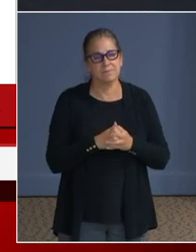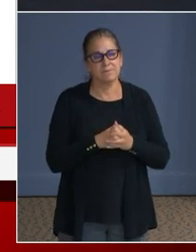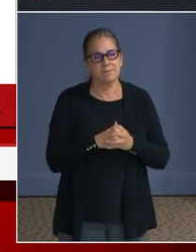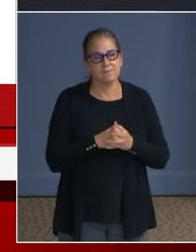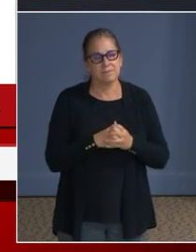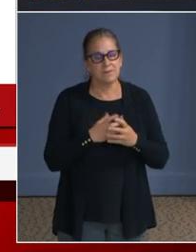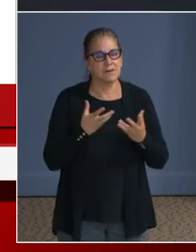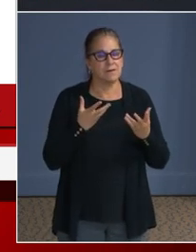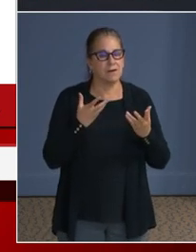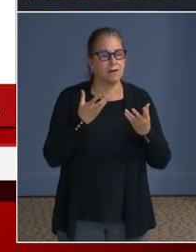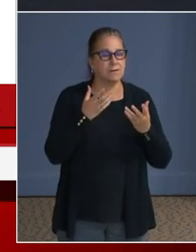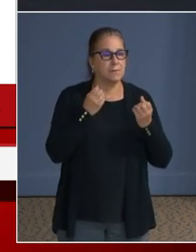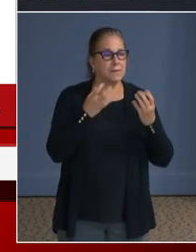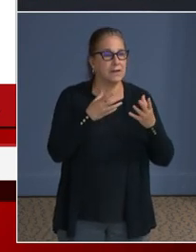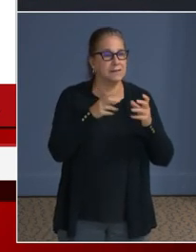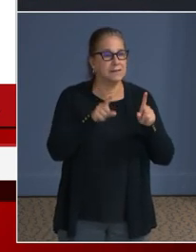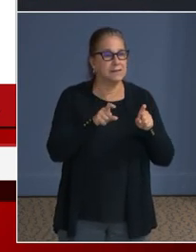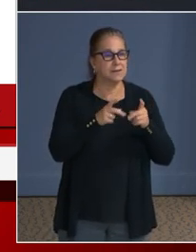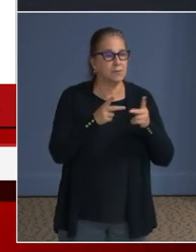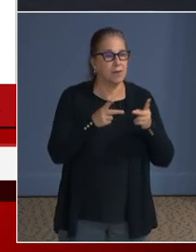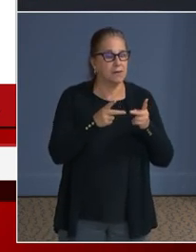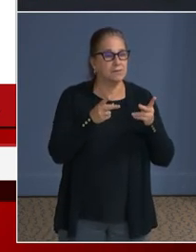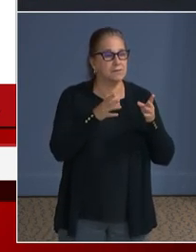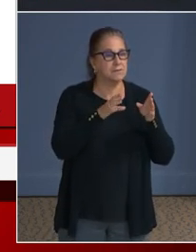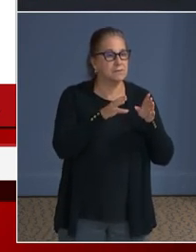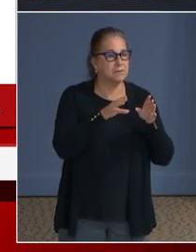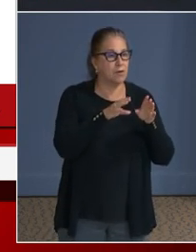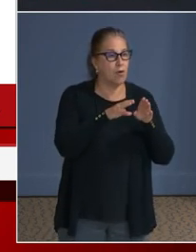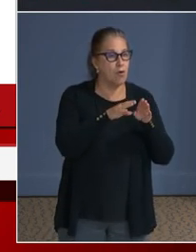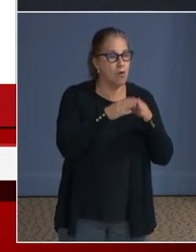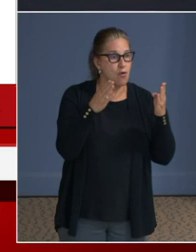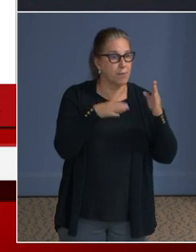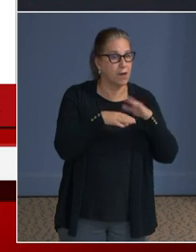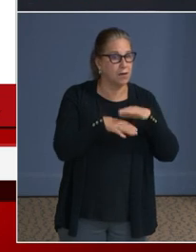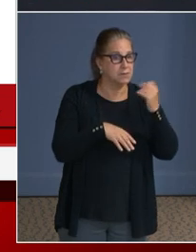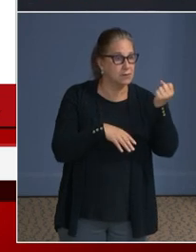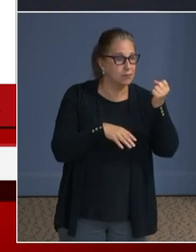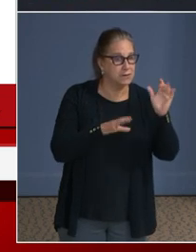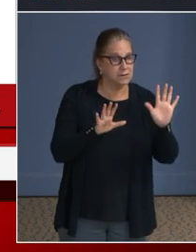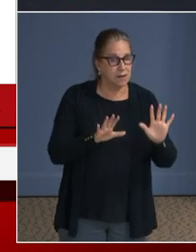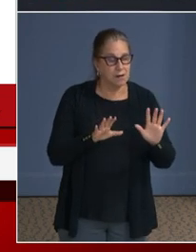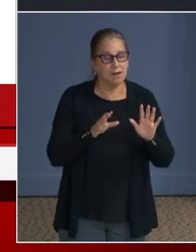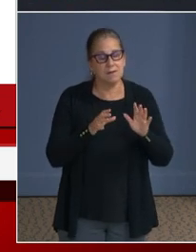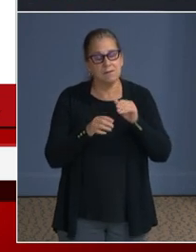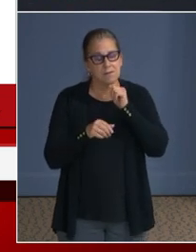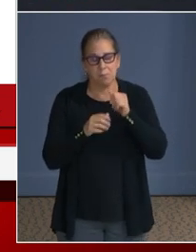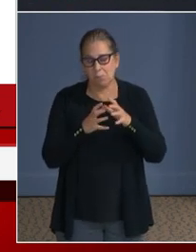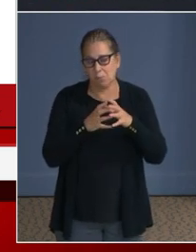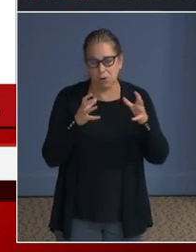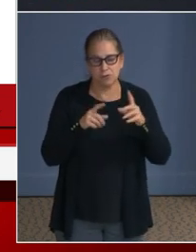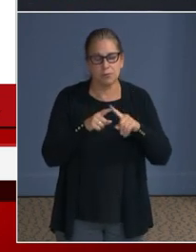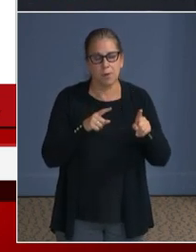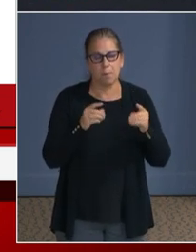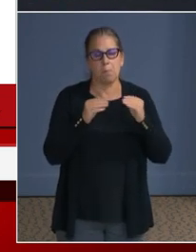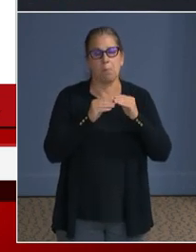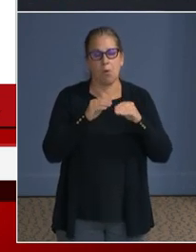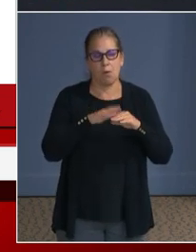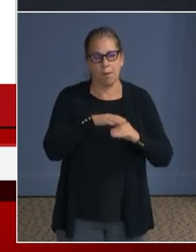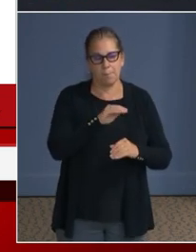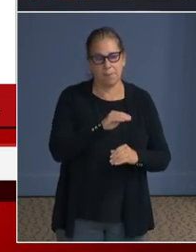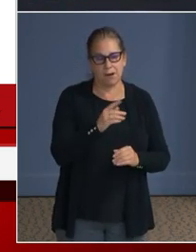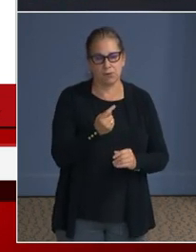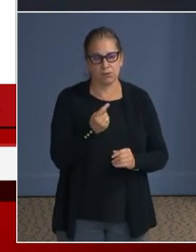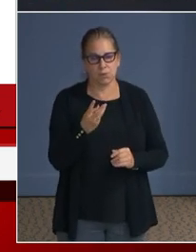on Saturday and Sunday. Our mass testing sites don't have as much availability on Sunday, so the total denominator would always get